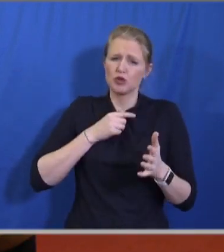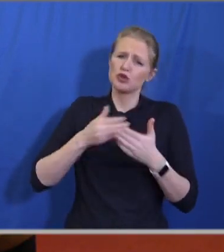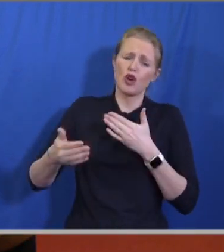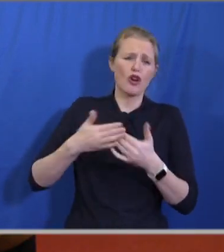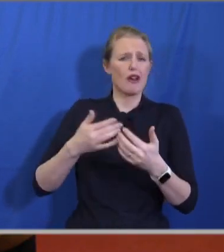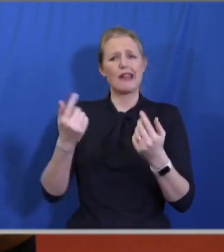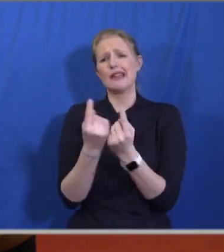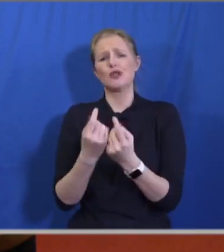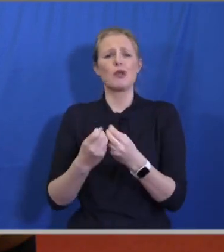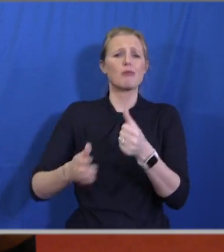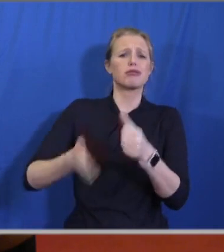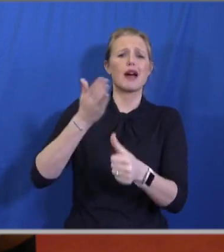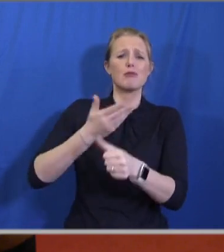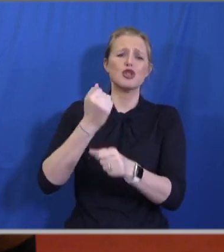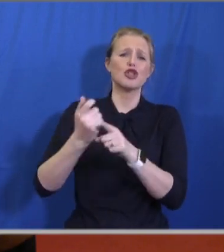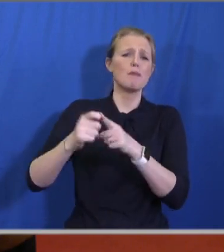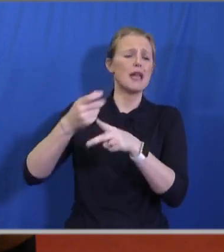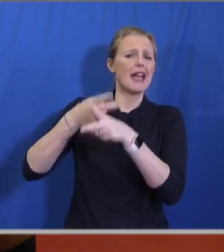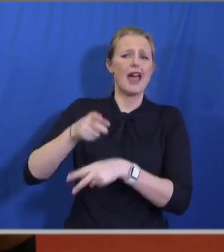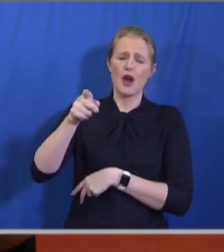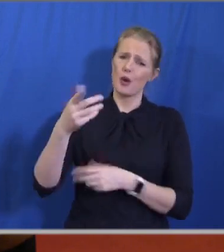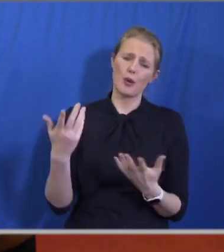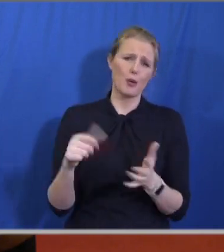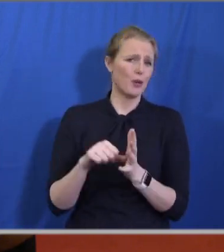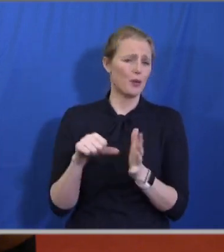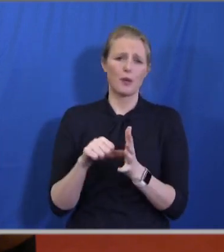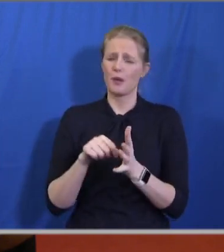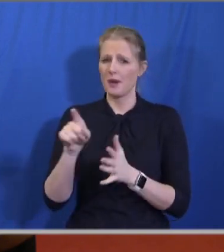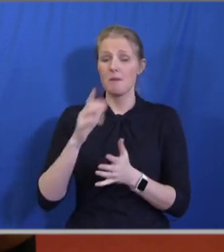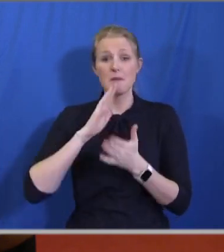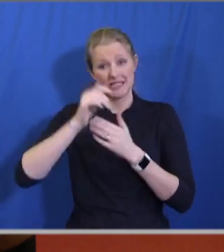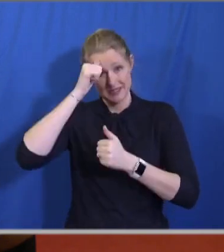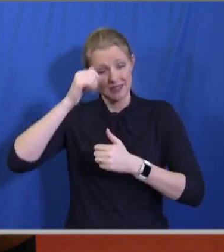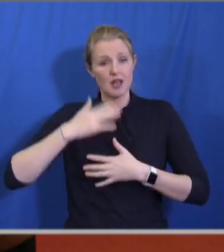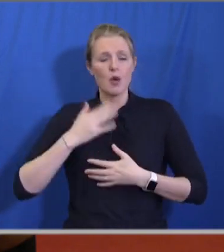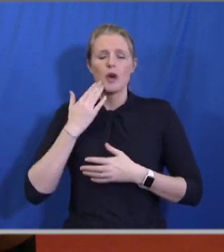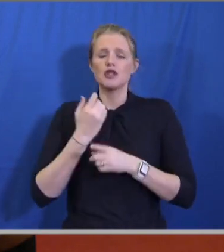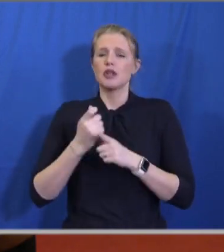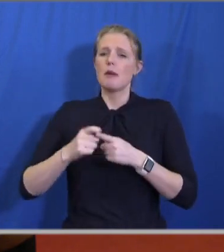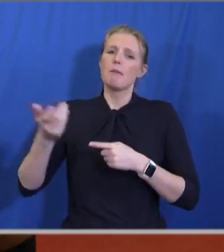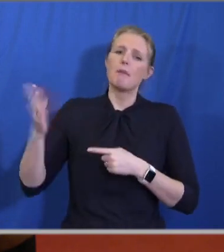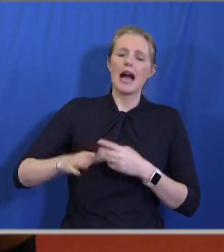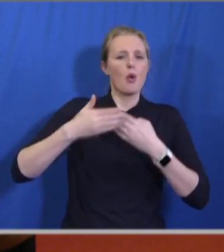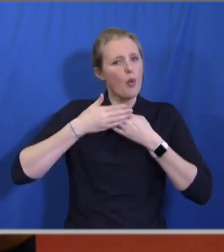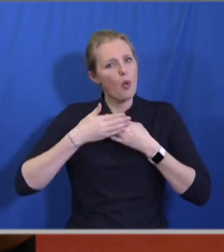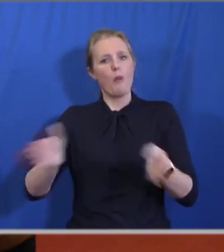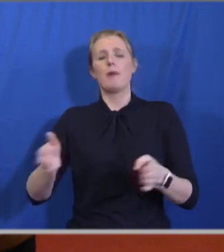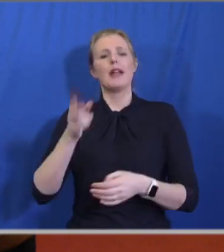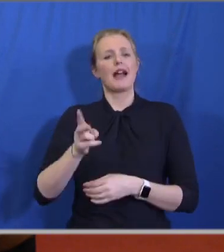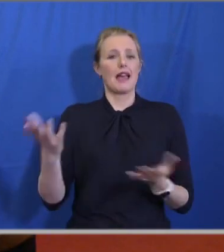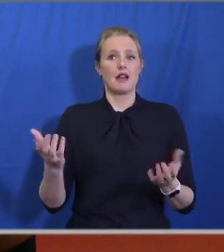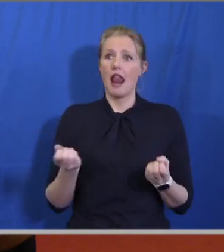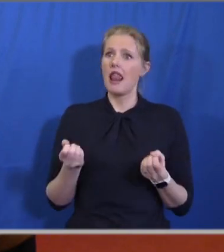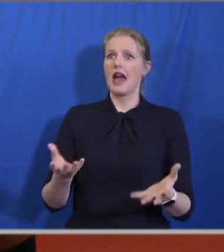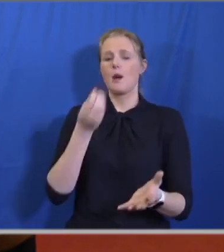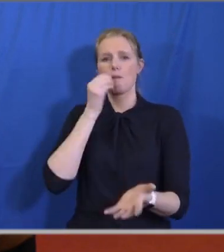primary care. And can you advise me when GPs will open their practices to enable appointments